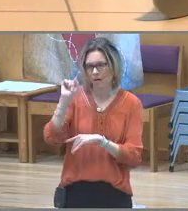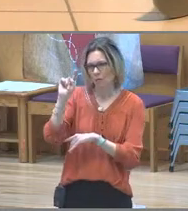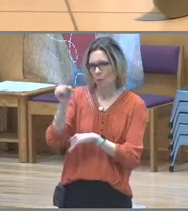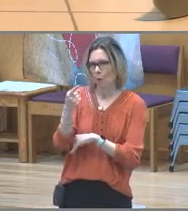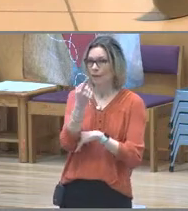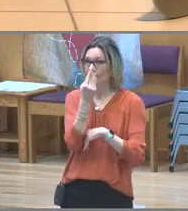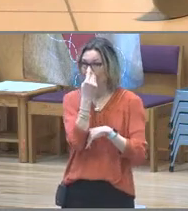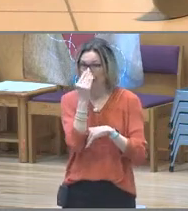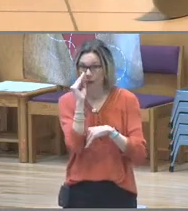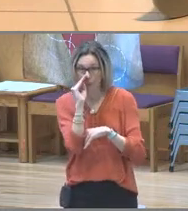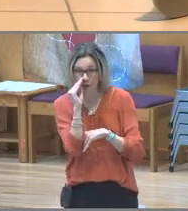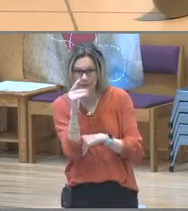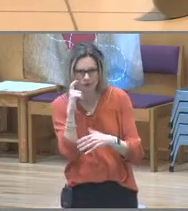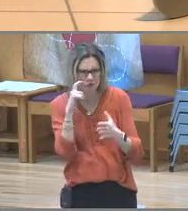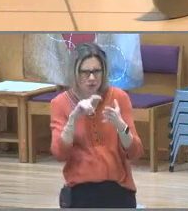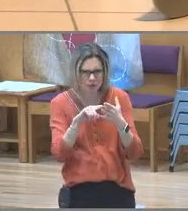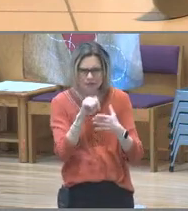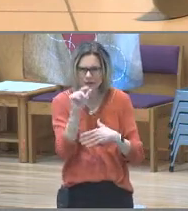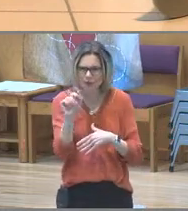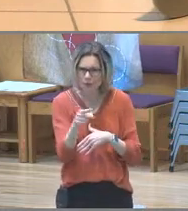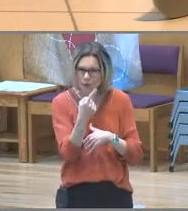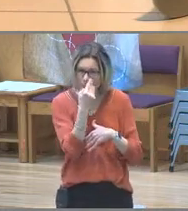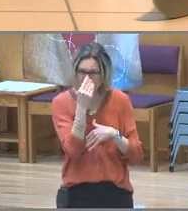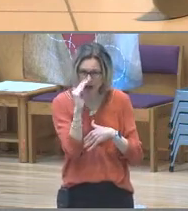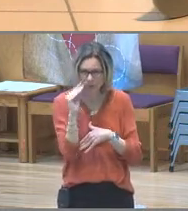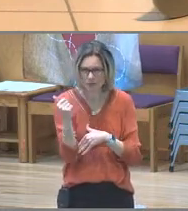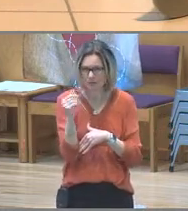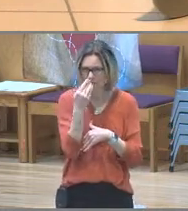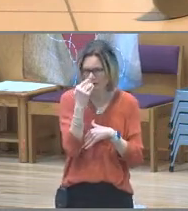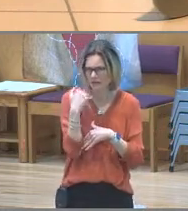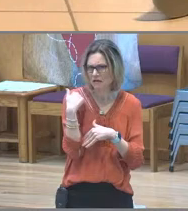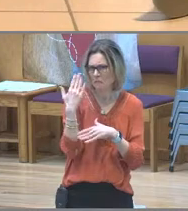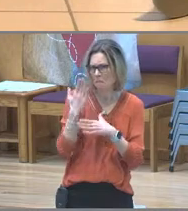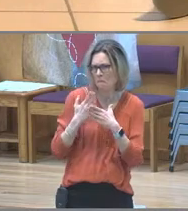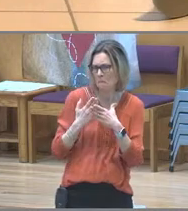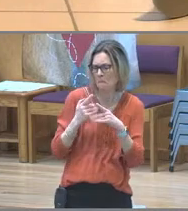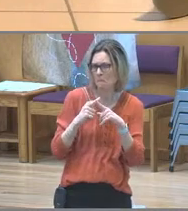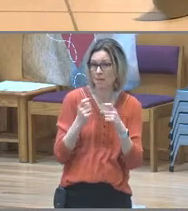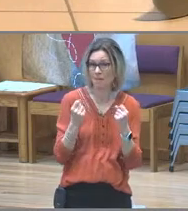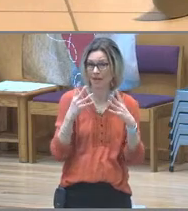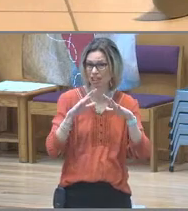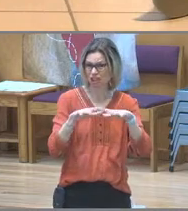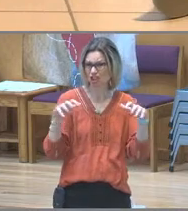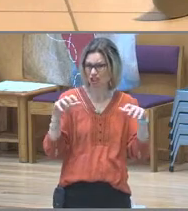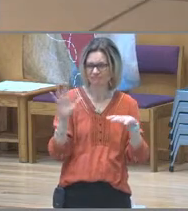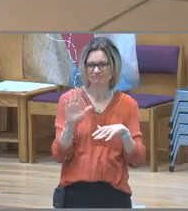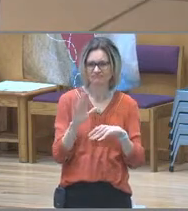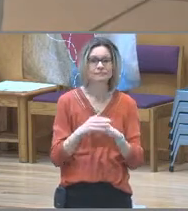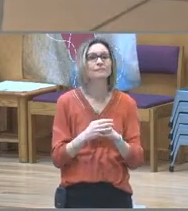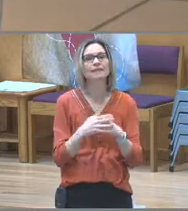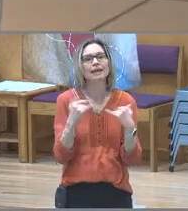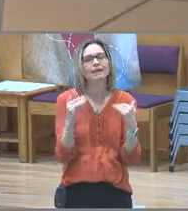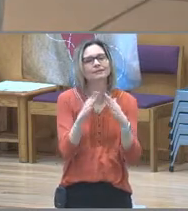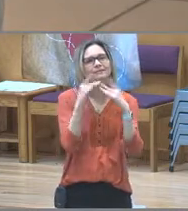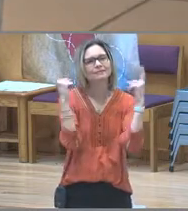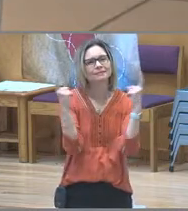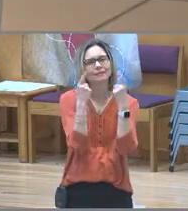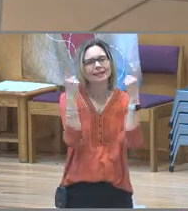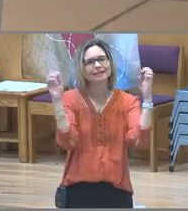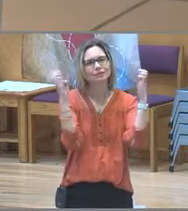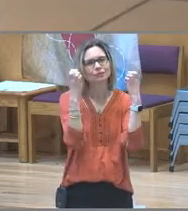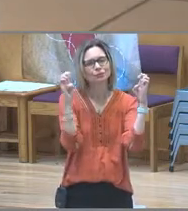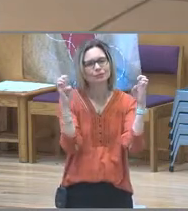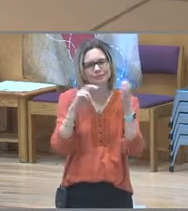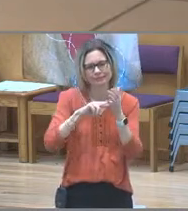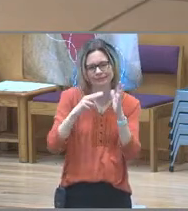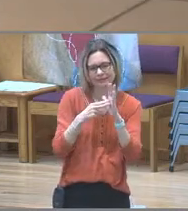right? Have you noticed that? There are a few flowers, but not many flowers today. That's right. Today we celebrate Easter. That